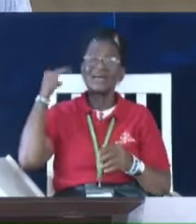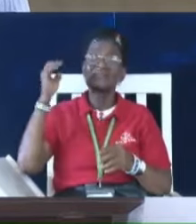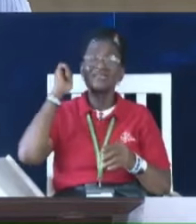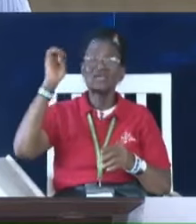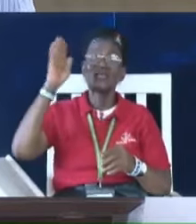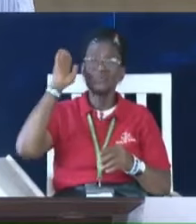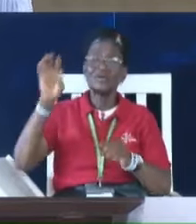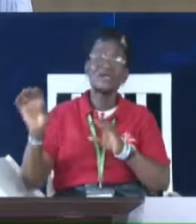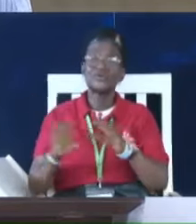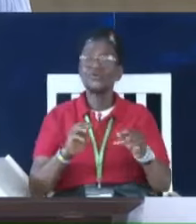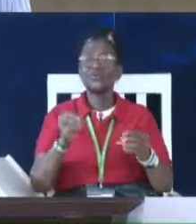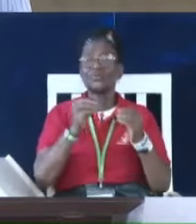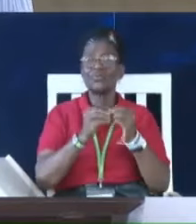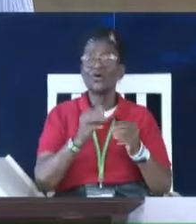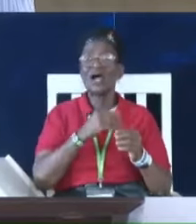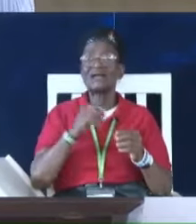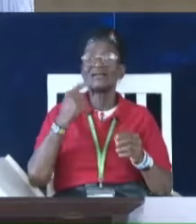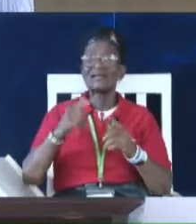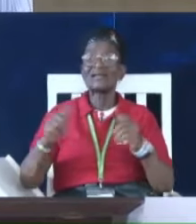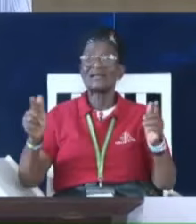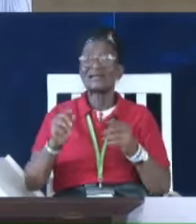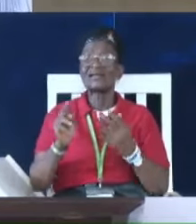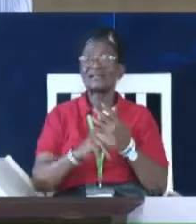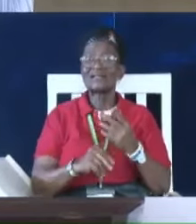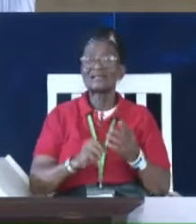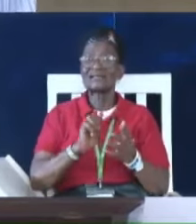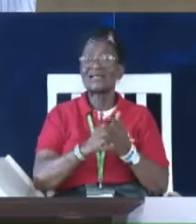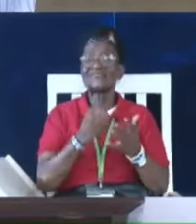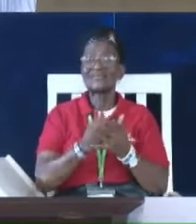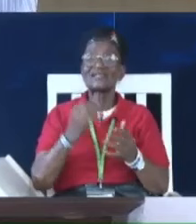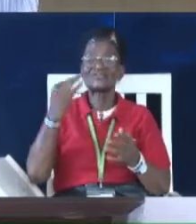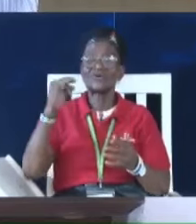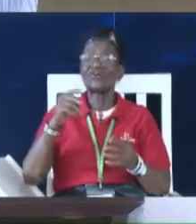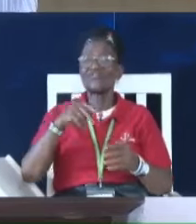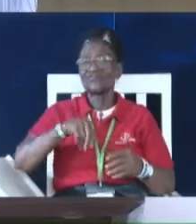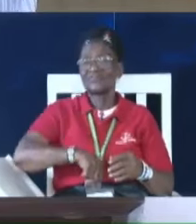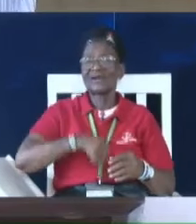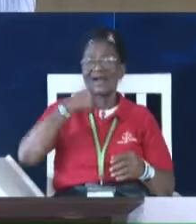And the greatest evidence of pride